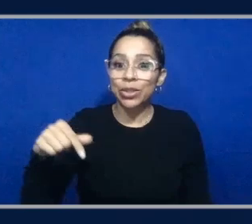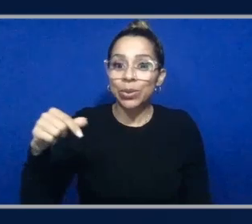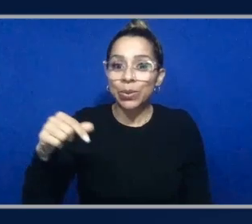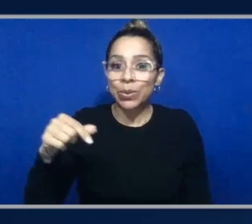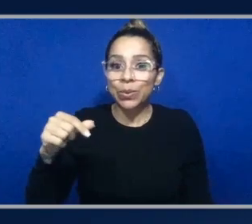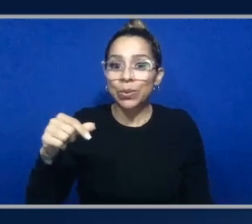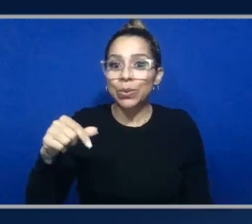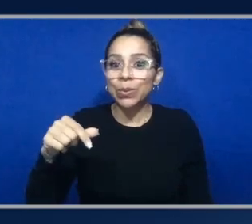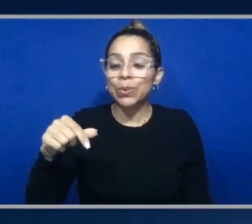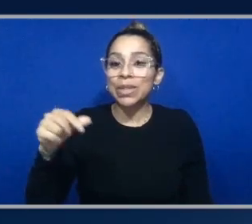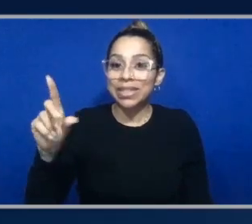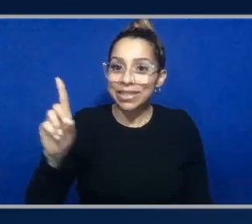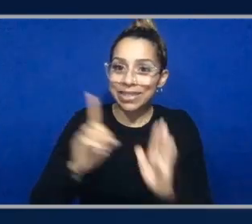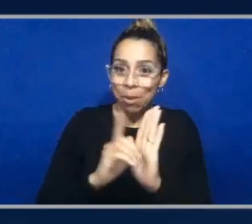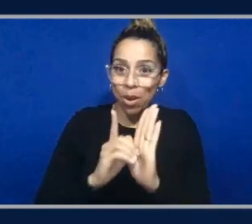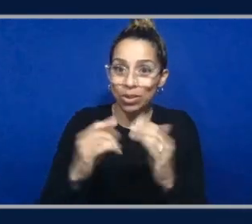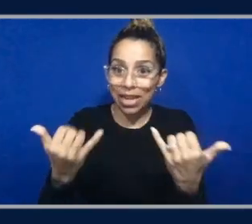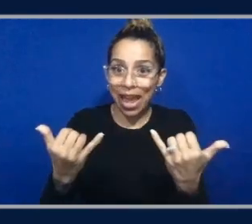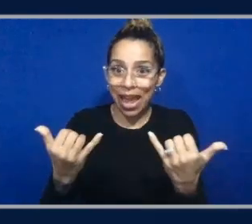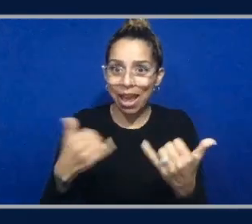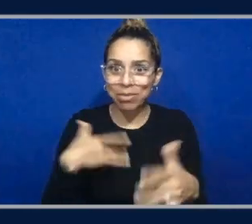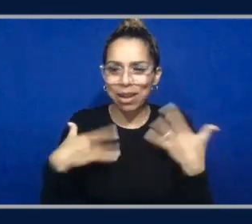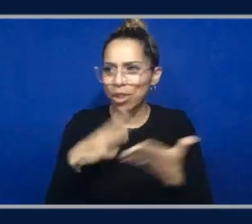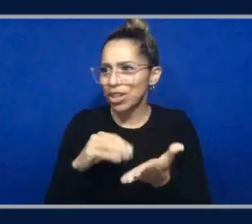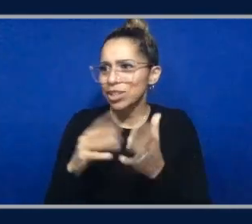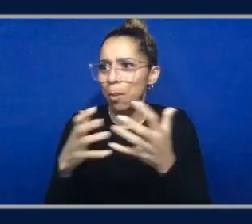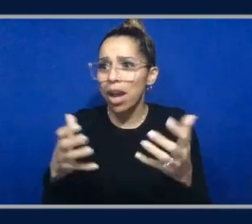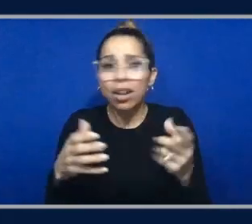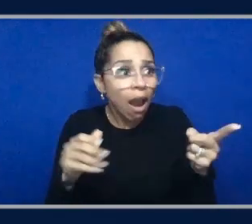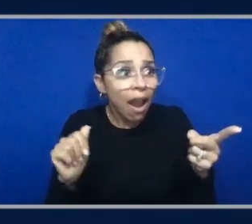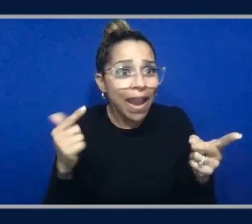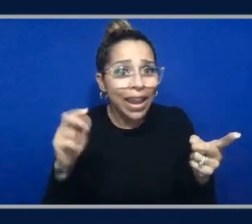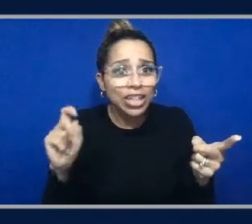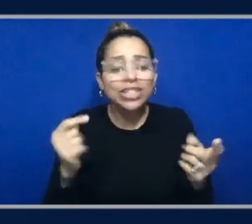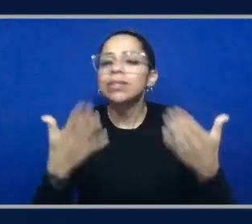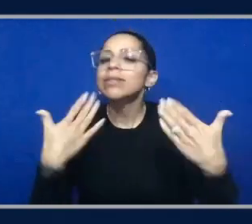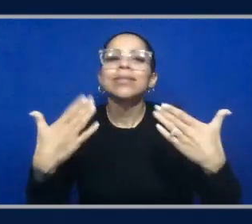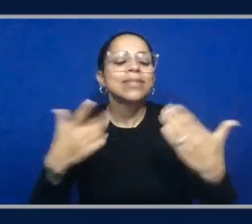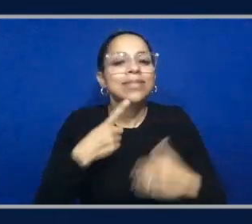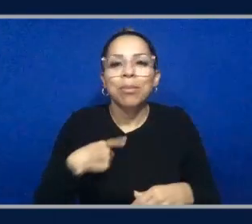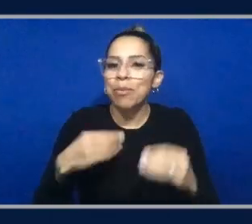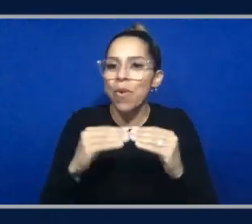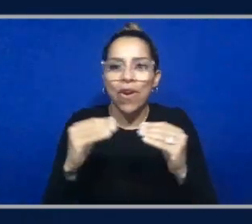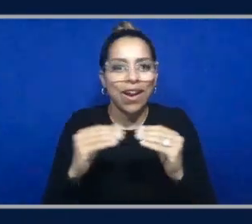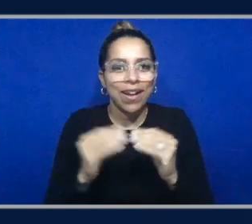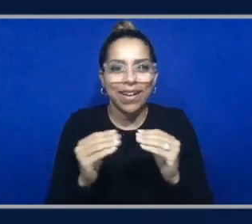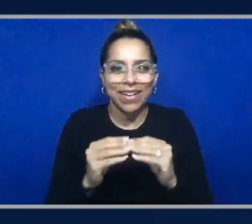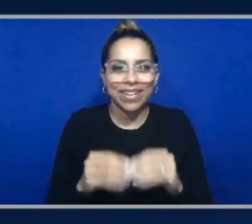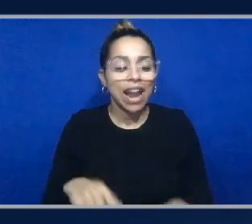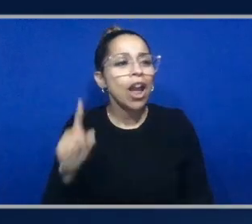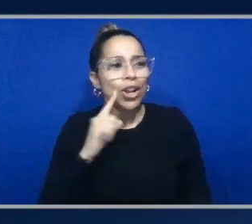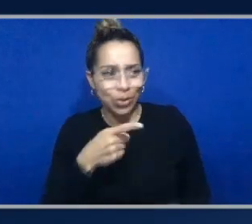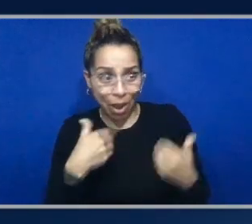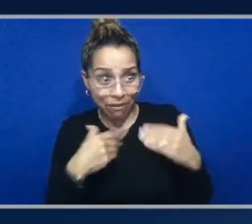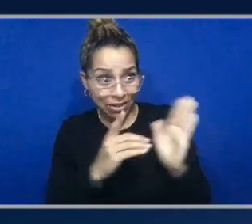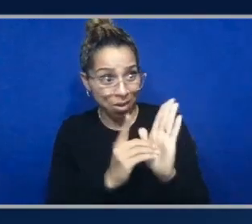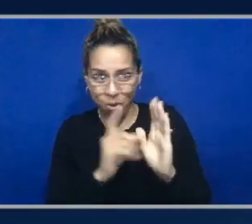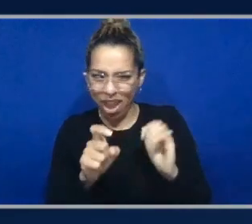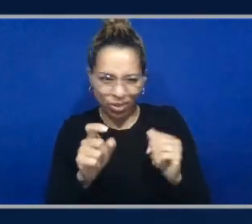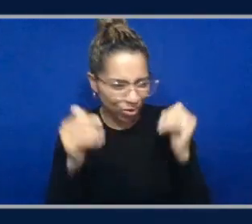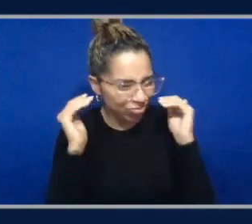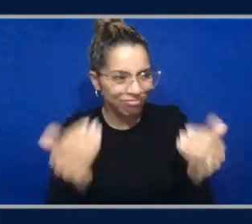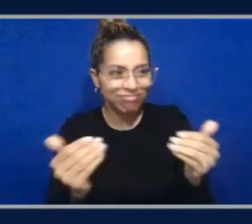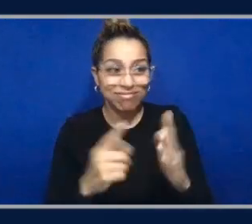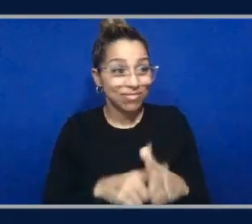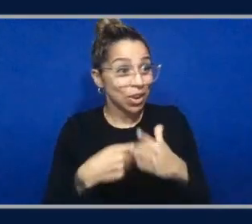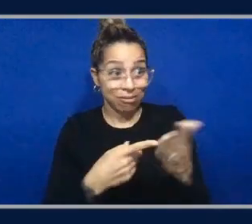about Amazon Q, and then you're like agents, and I'm like, yes, tell me more. Tell me more. I heard you guys have a demo we got to get going on, so why don't we...